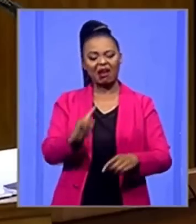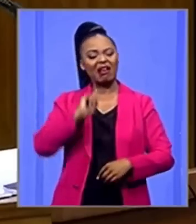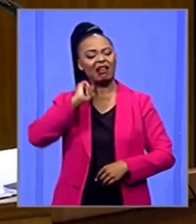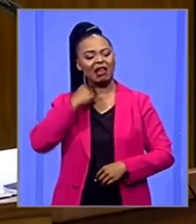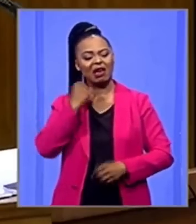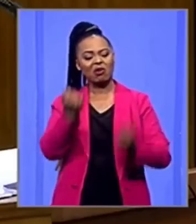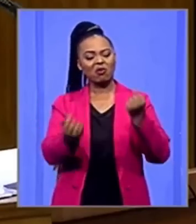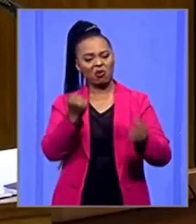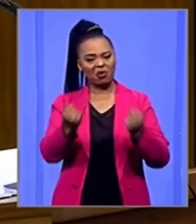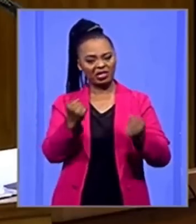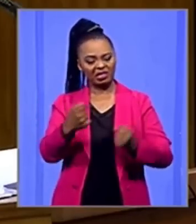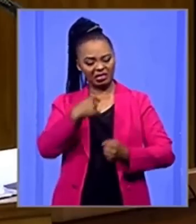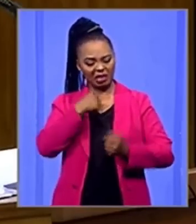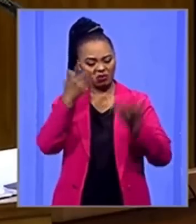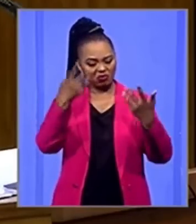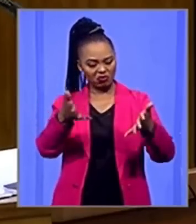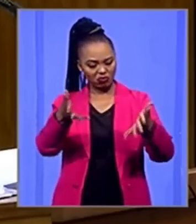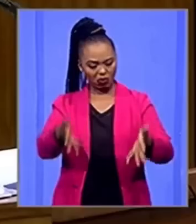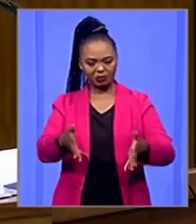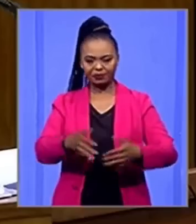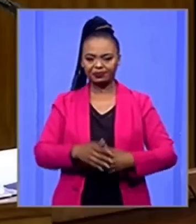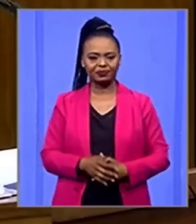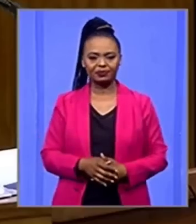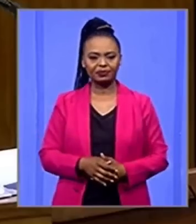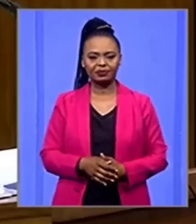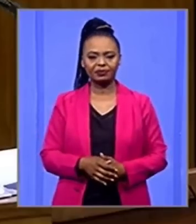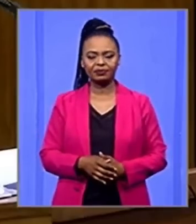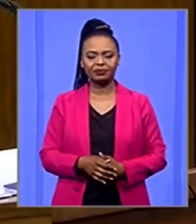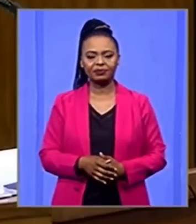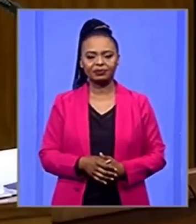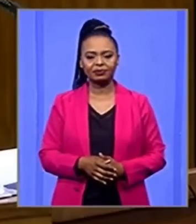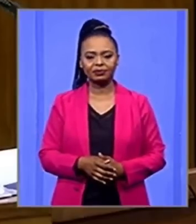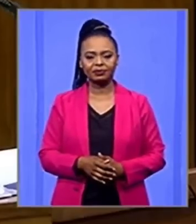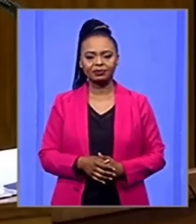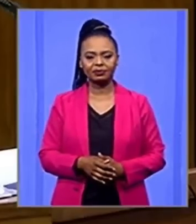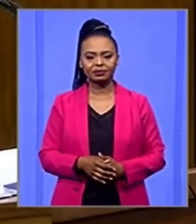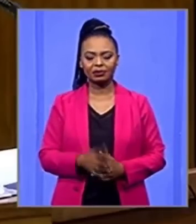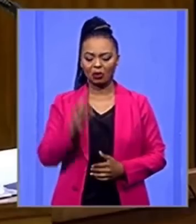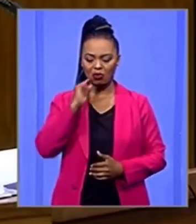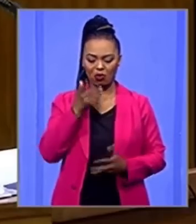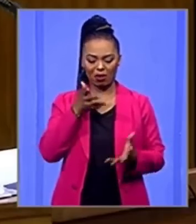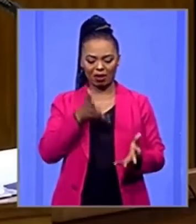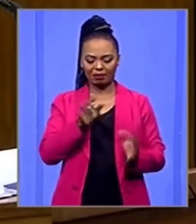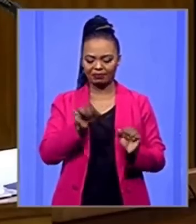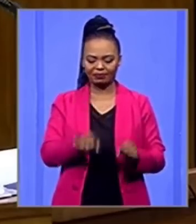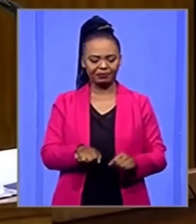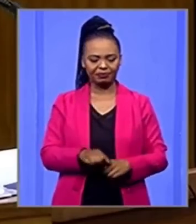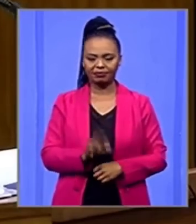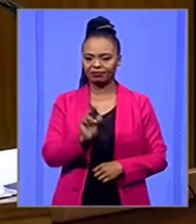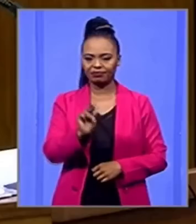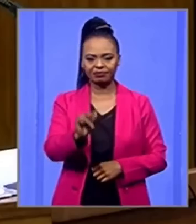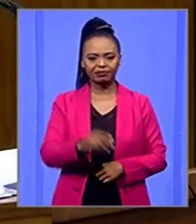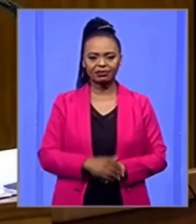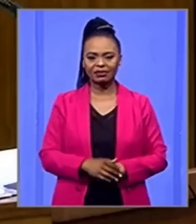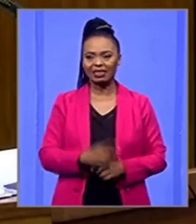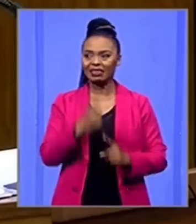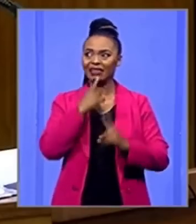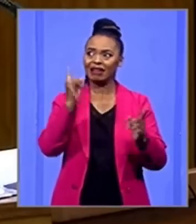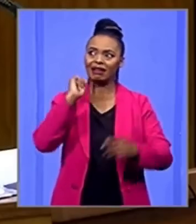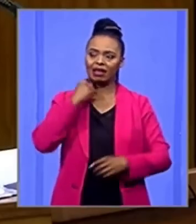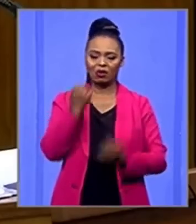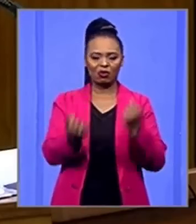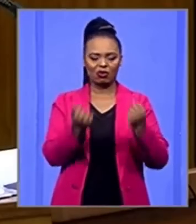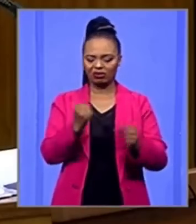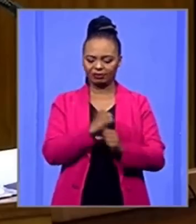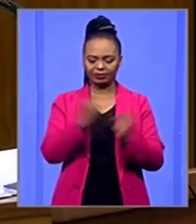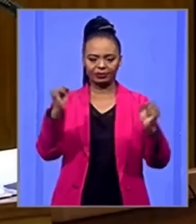And I don't think I would come from wherever I'm coming from just to come and get bored here in court. And lie to the court. Mshololo ya go tšwela pele